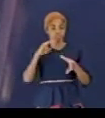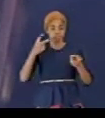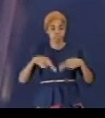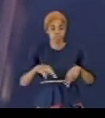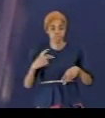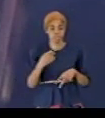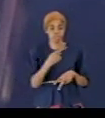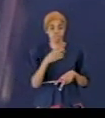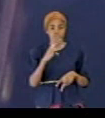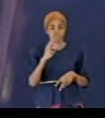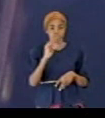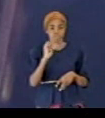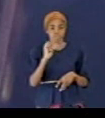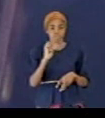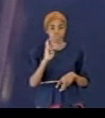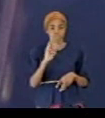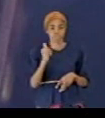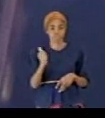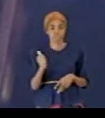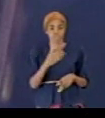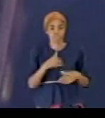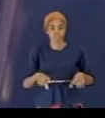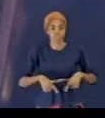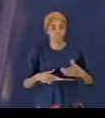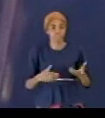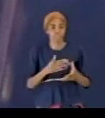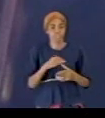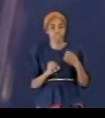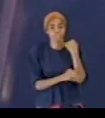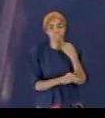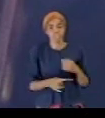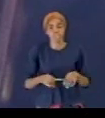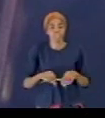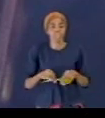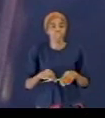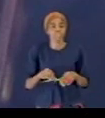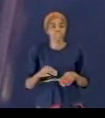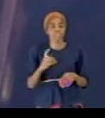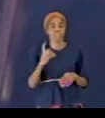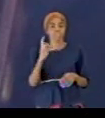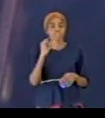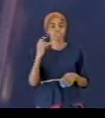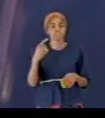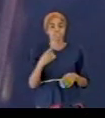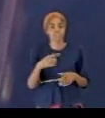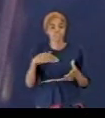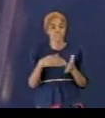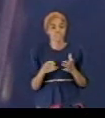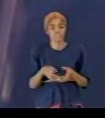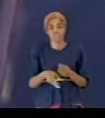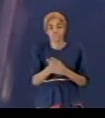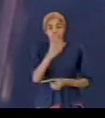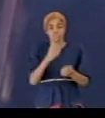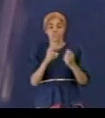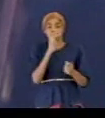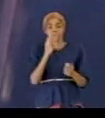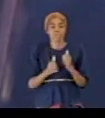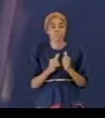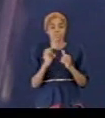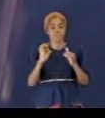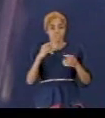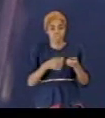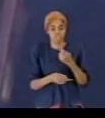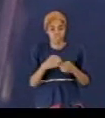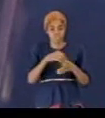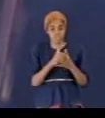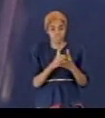which they had digged in the days of Abraham his father, for the Philistines had stopped them after the death of Abraham. And he called